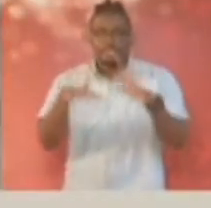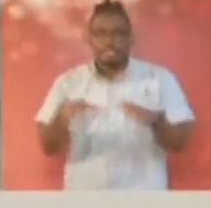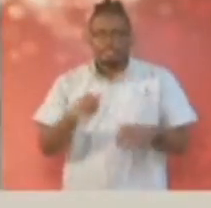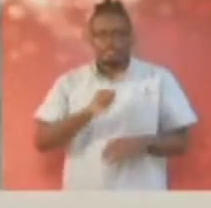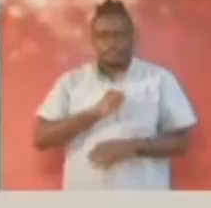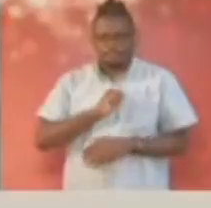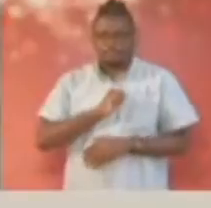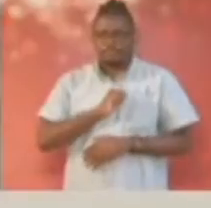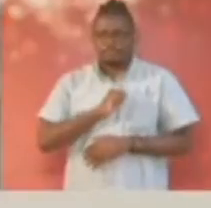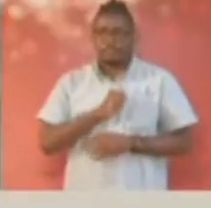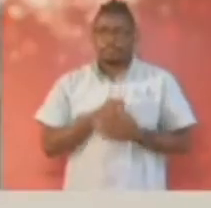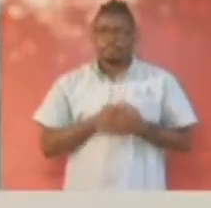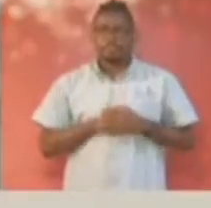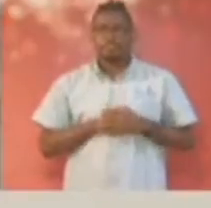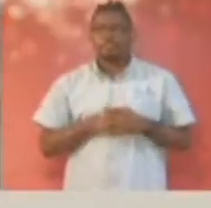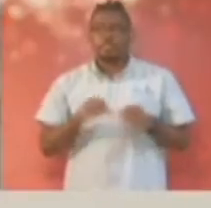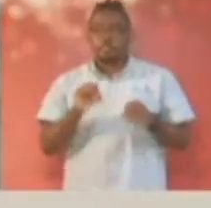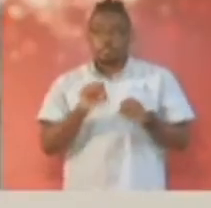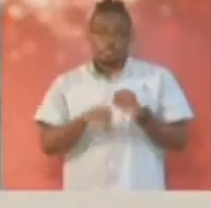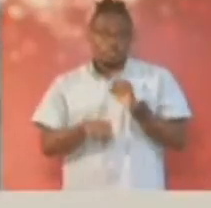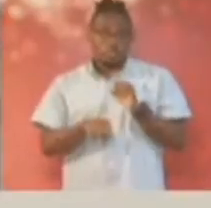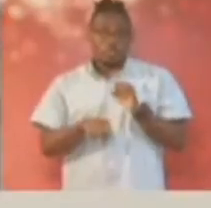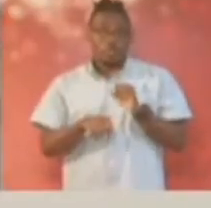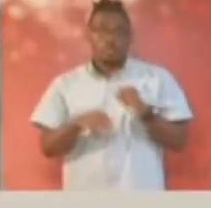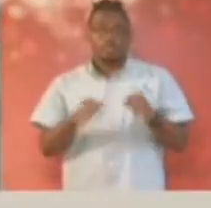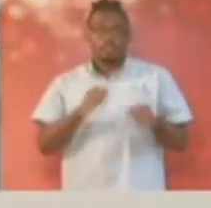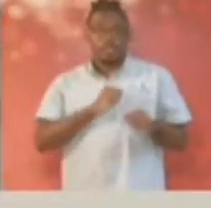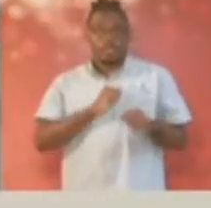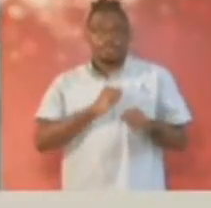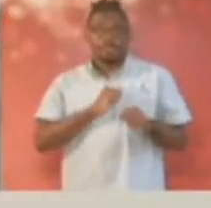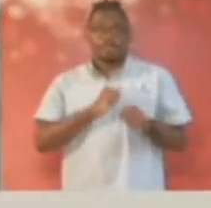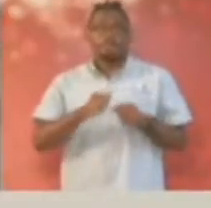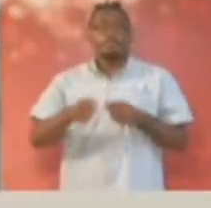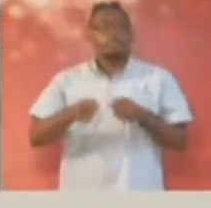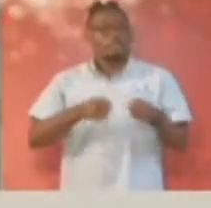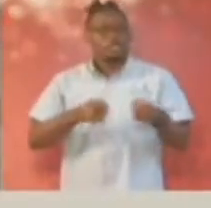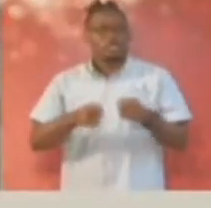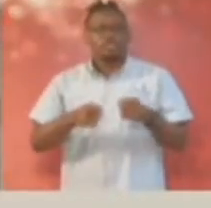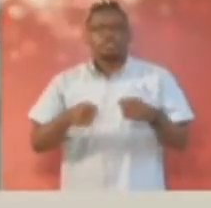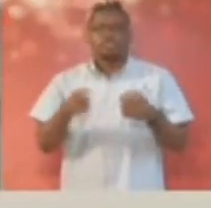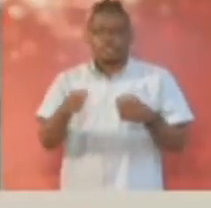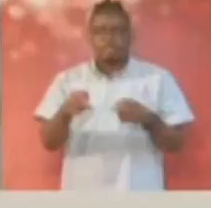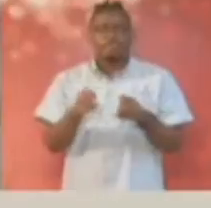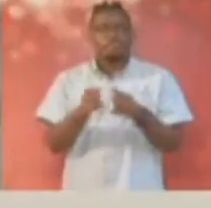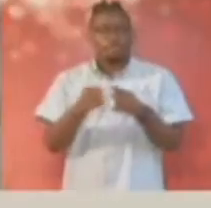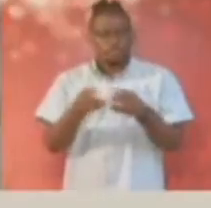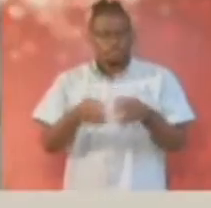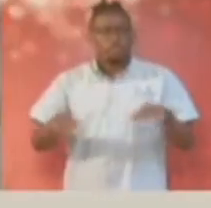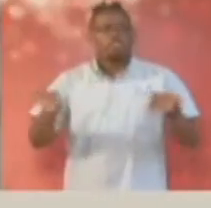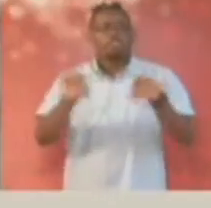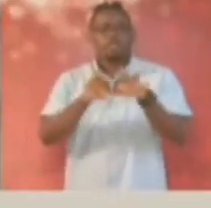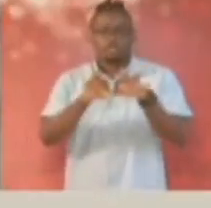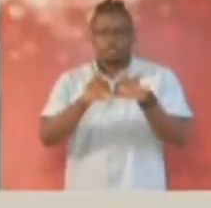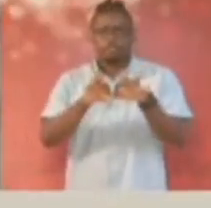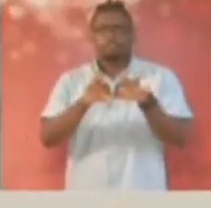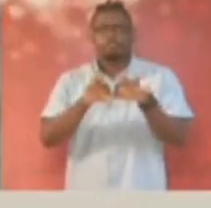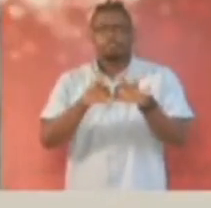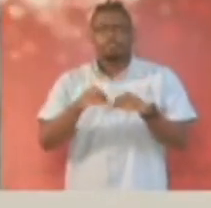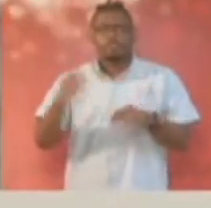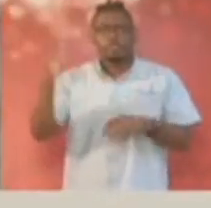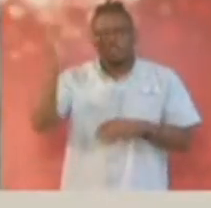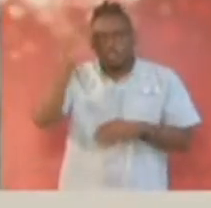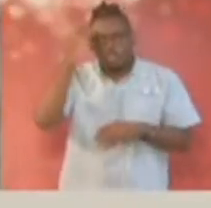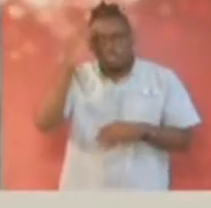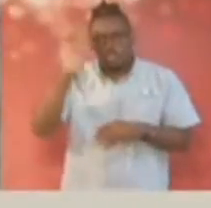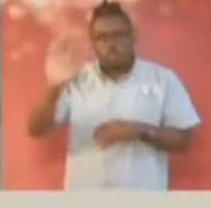of the self-management and self-responsibility activities, and testing and knowing your numbers.